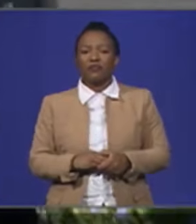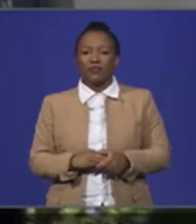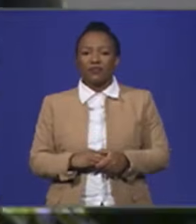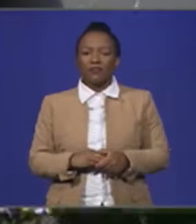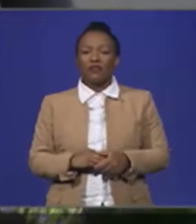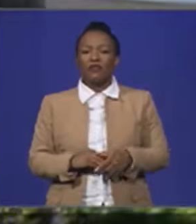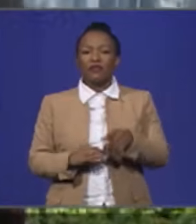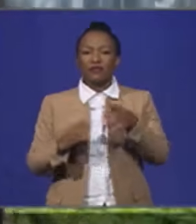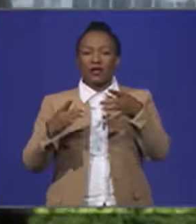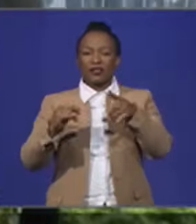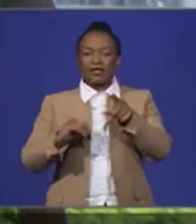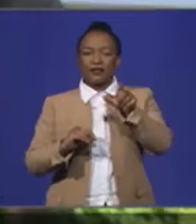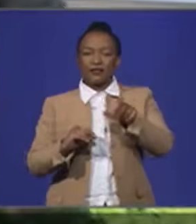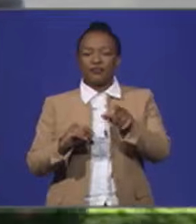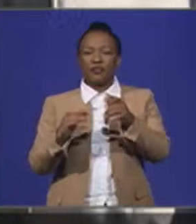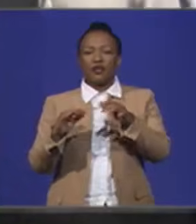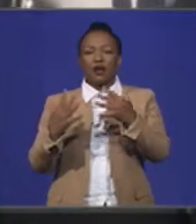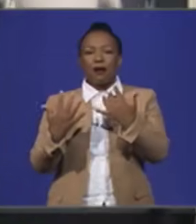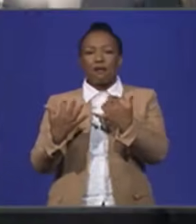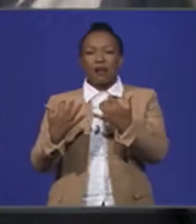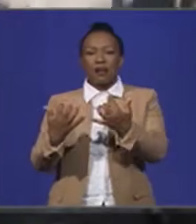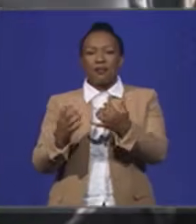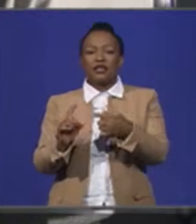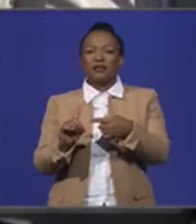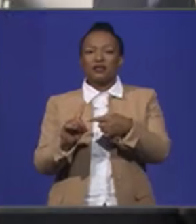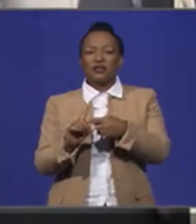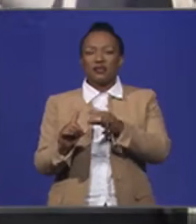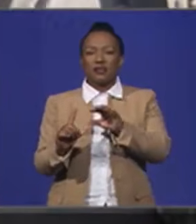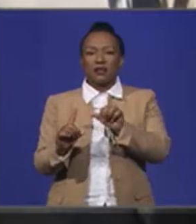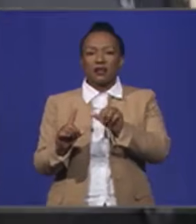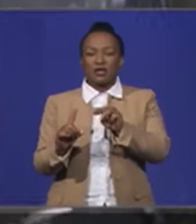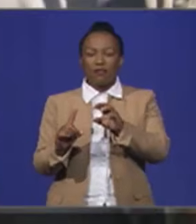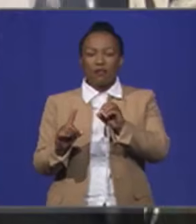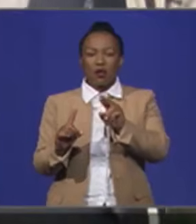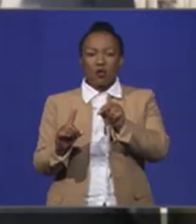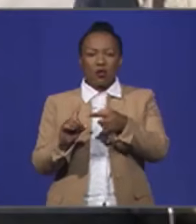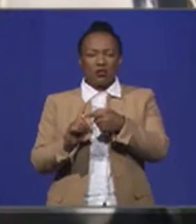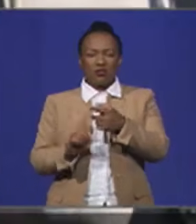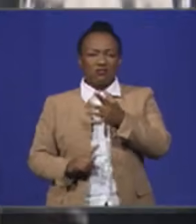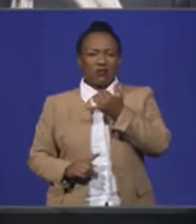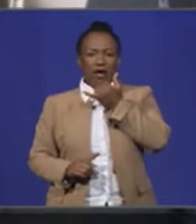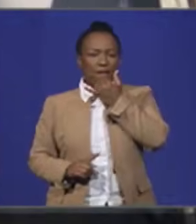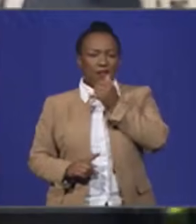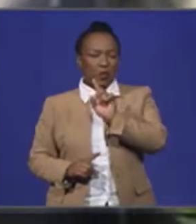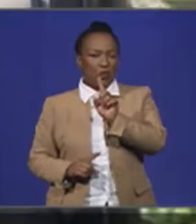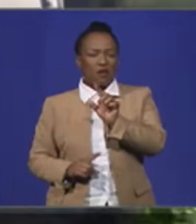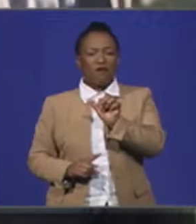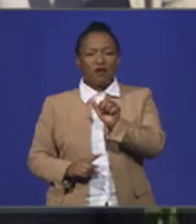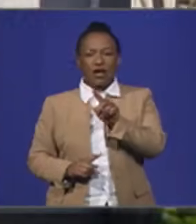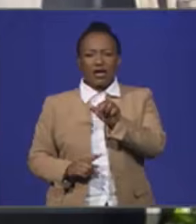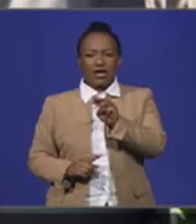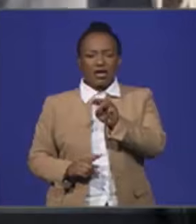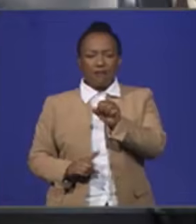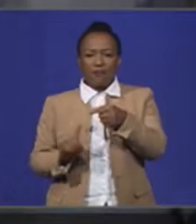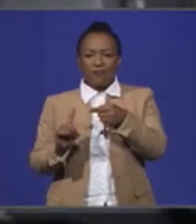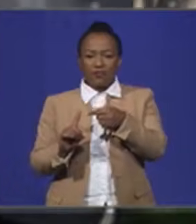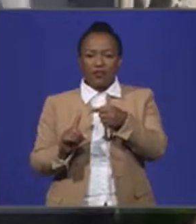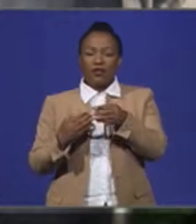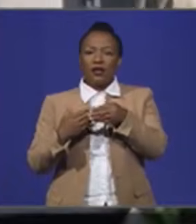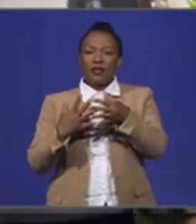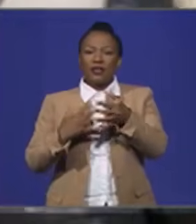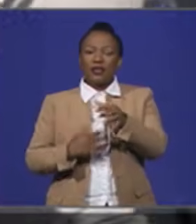ya palamente ya sepodisi Ian Cameron o tlhagisitse fa sa khotsofalela maitshwaro a ga Adams. A re moeteledipele